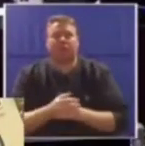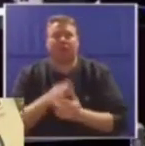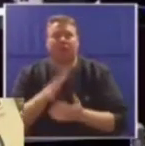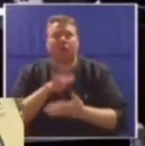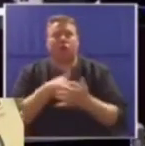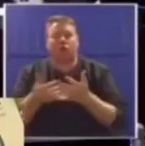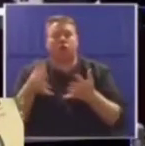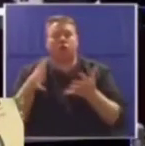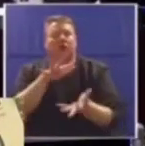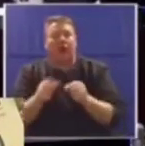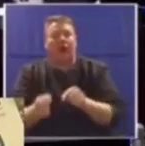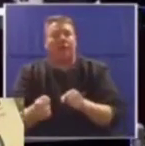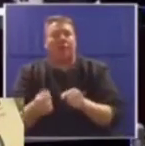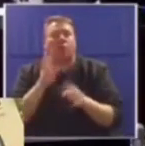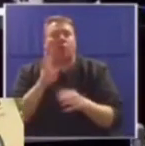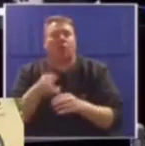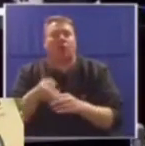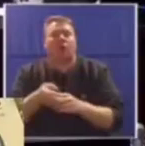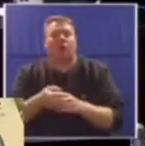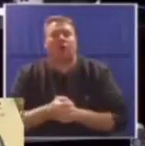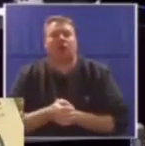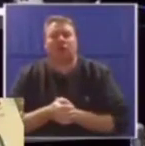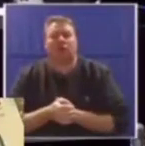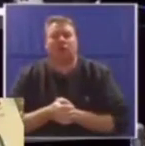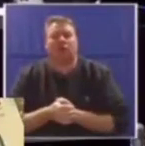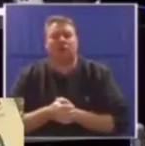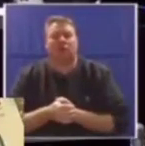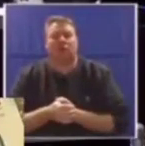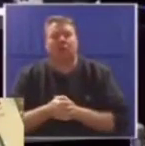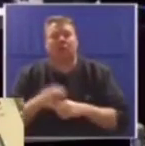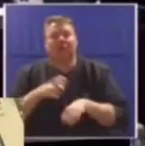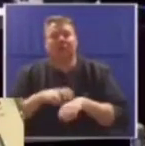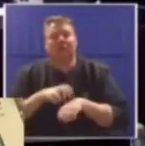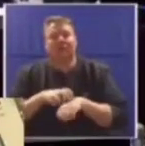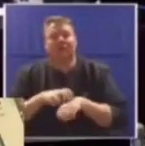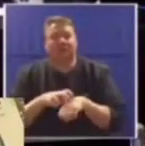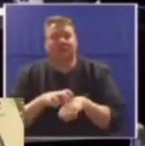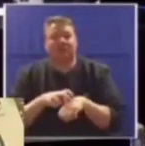collapse. So you therefore need to